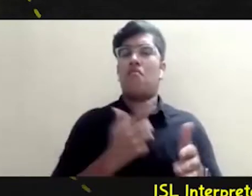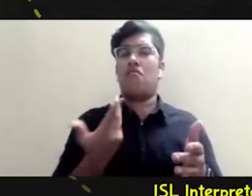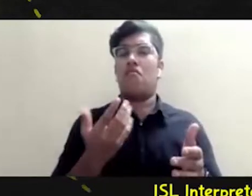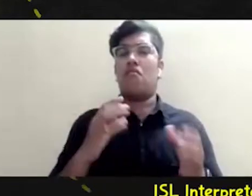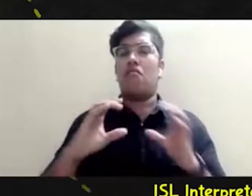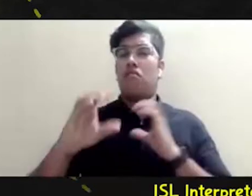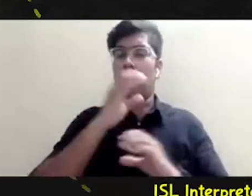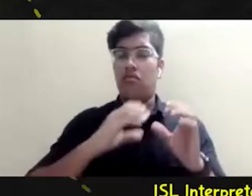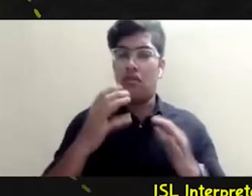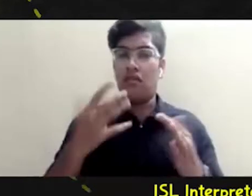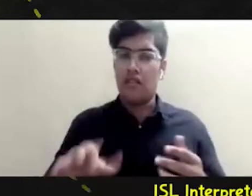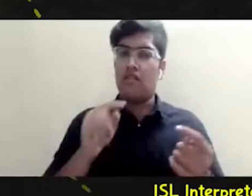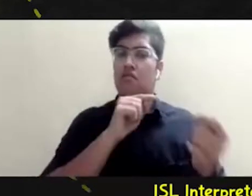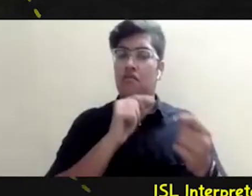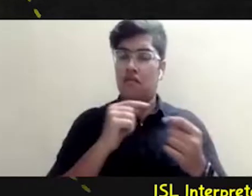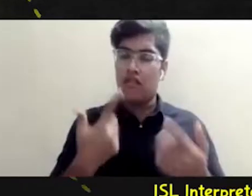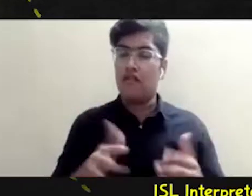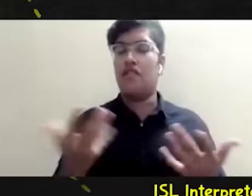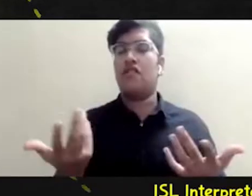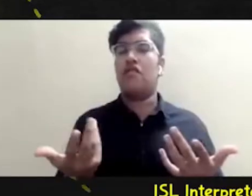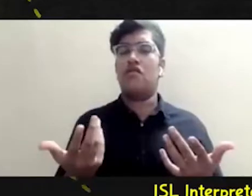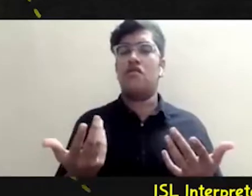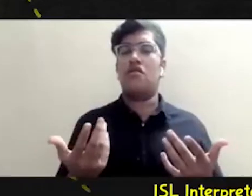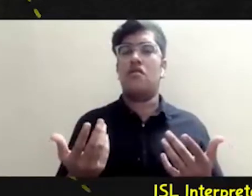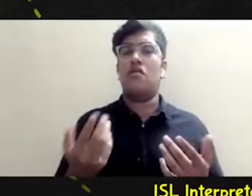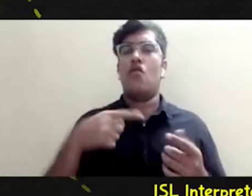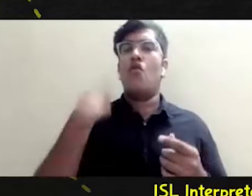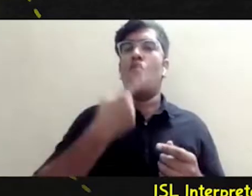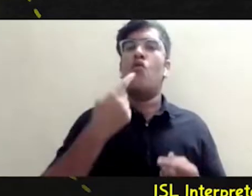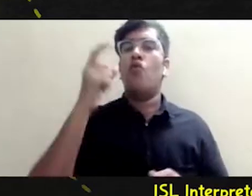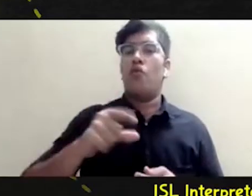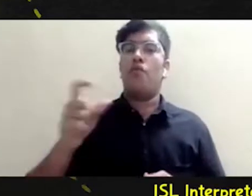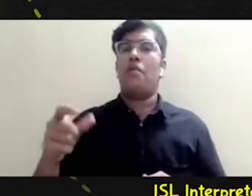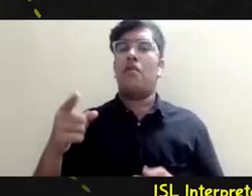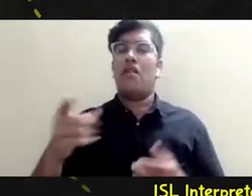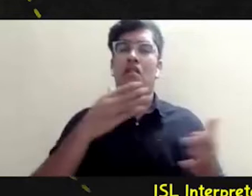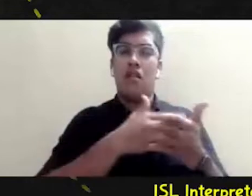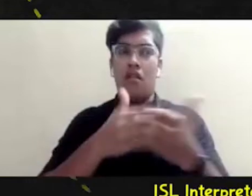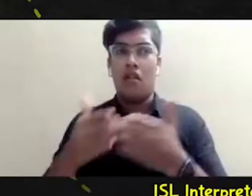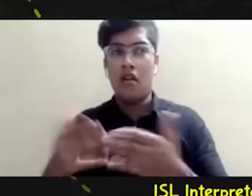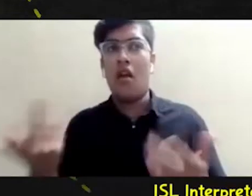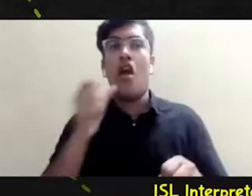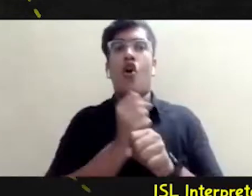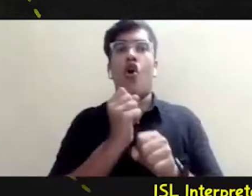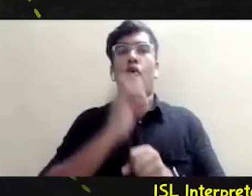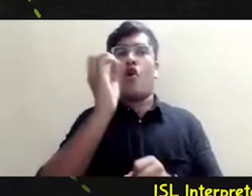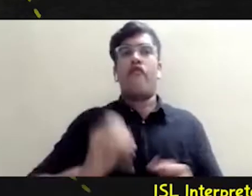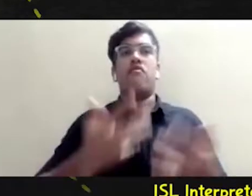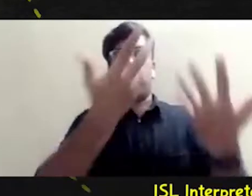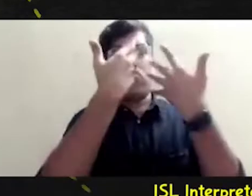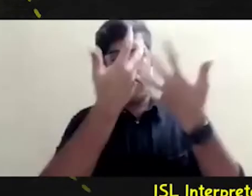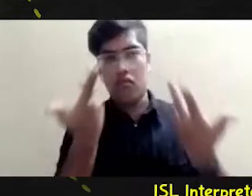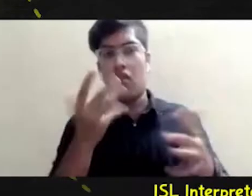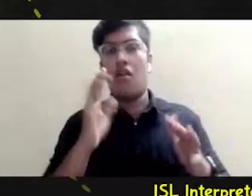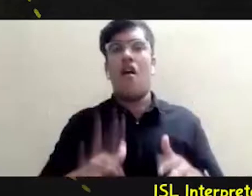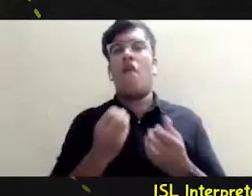mentioned now as well, right? Several instances of transgender persons facing harassment in government offices when they go